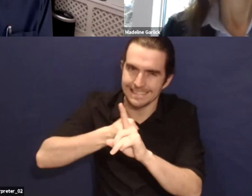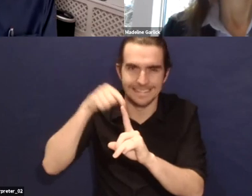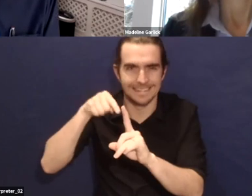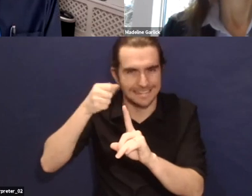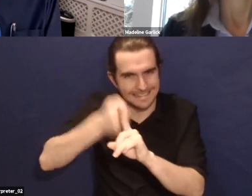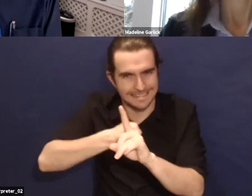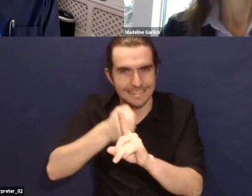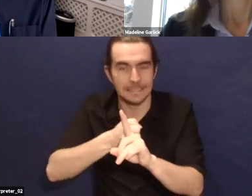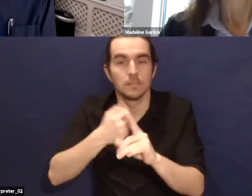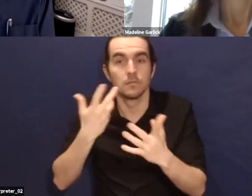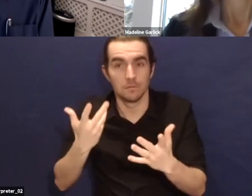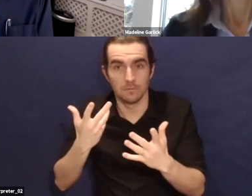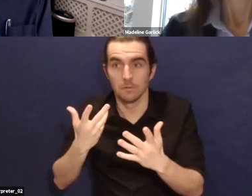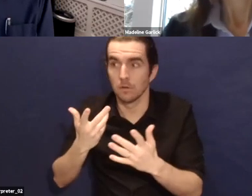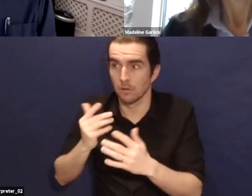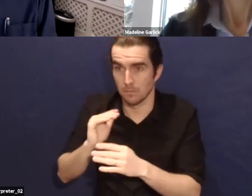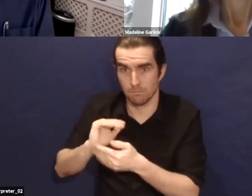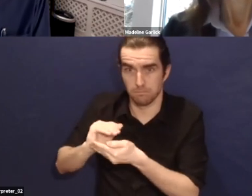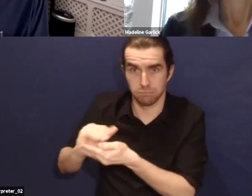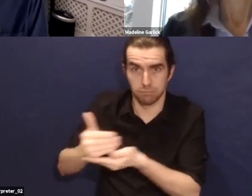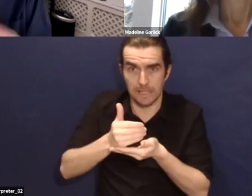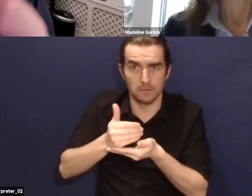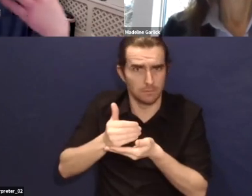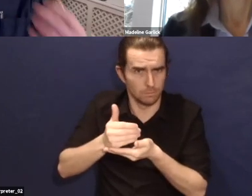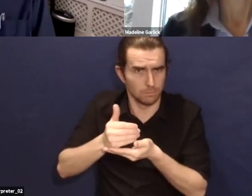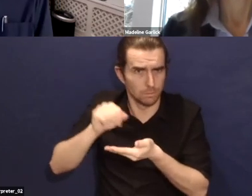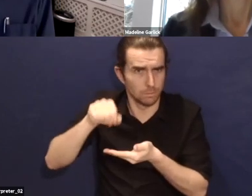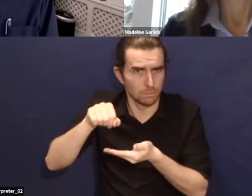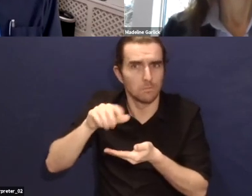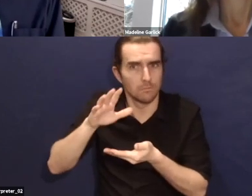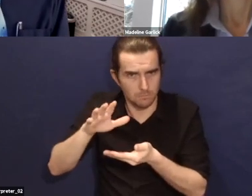registration and documentation is a gateway to